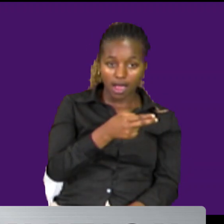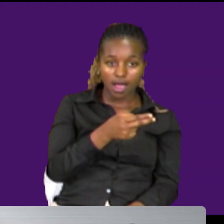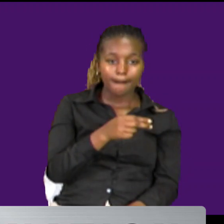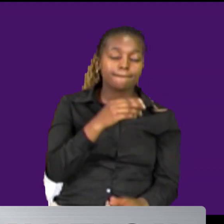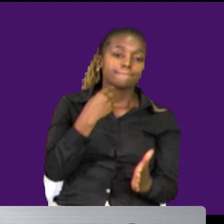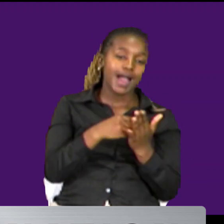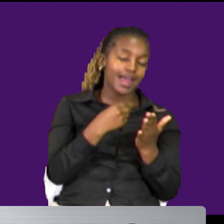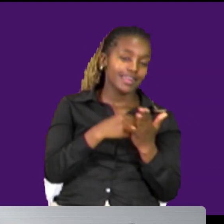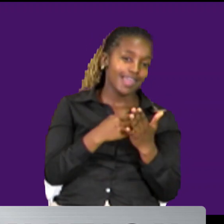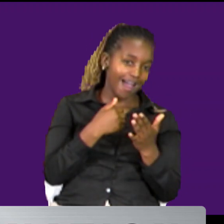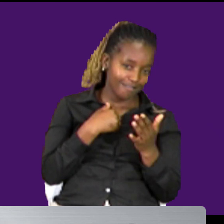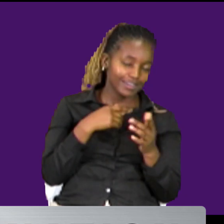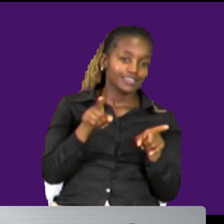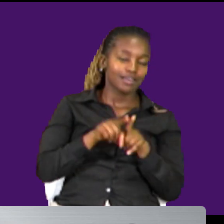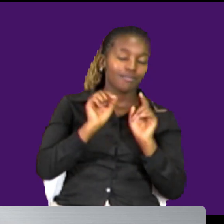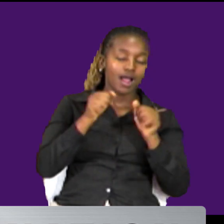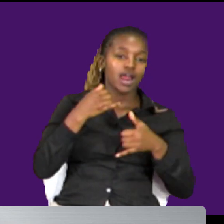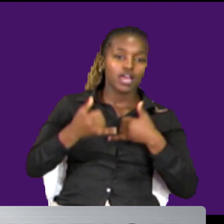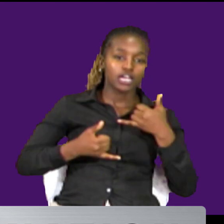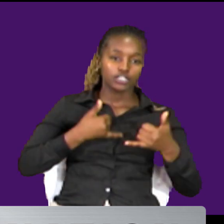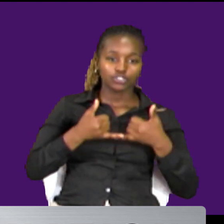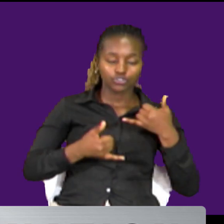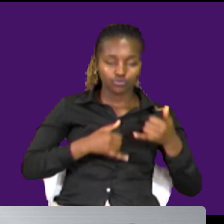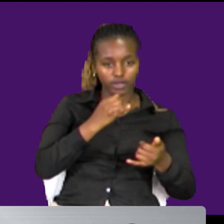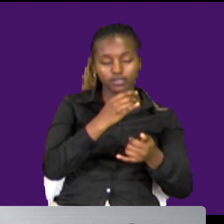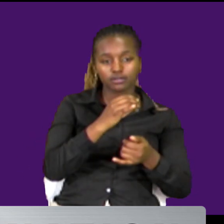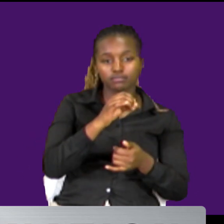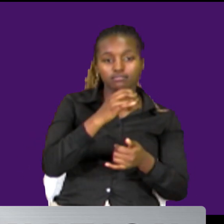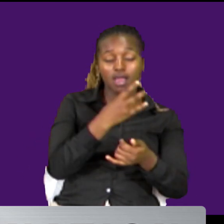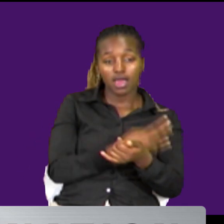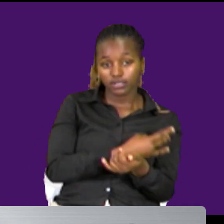therefore qualifies to enjoy from the facilities.